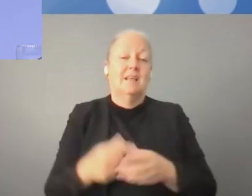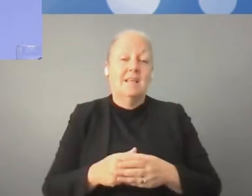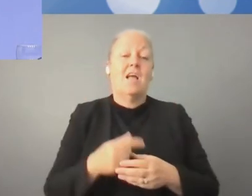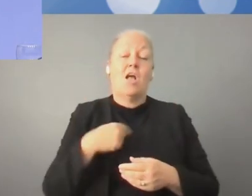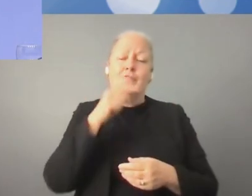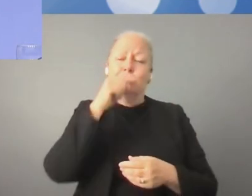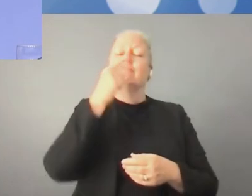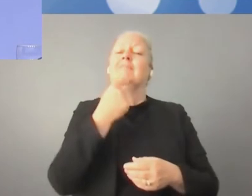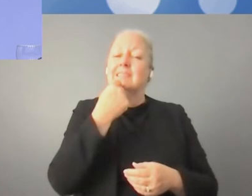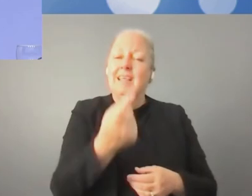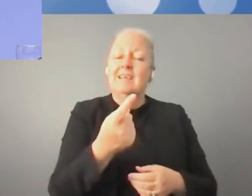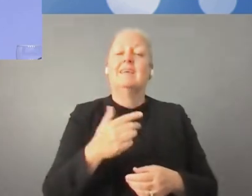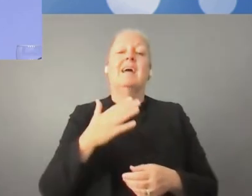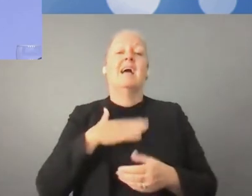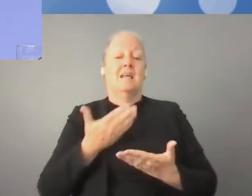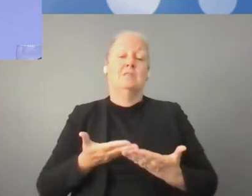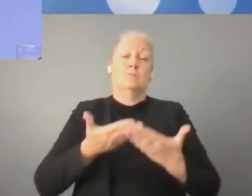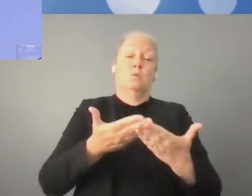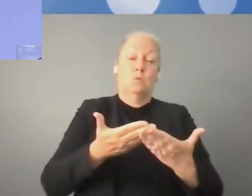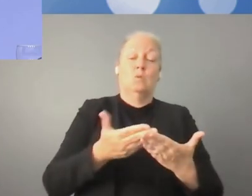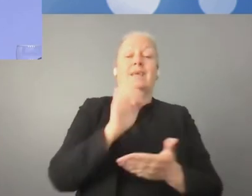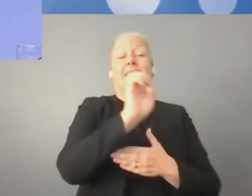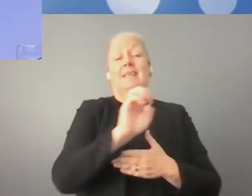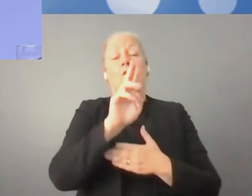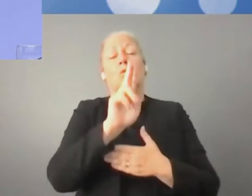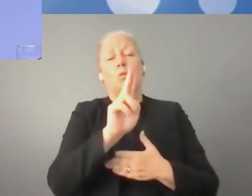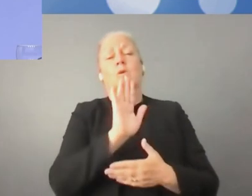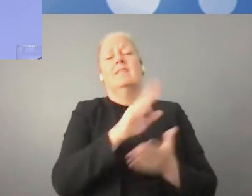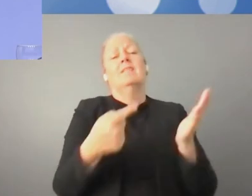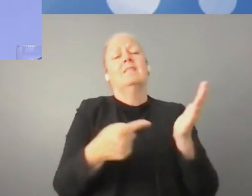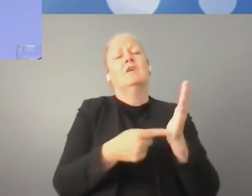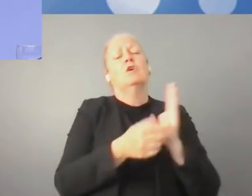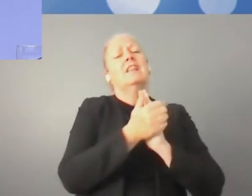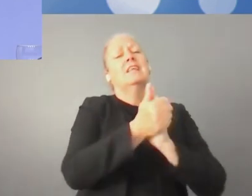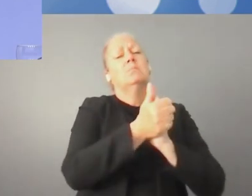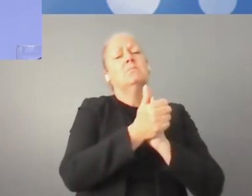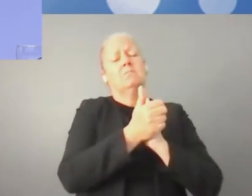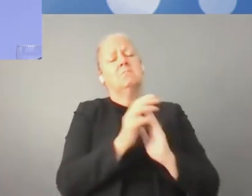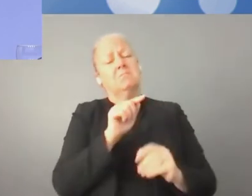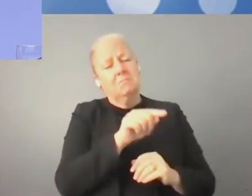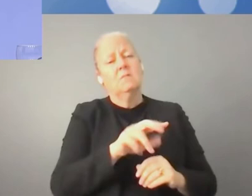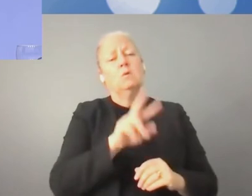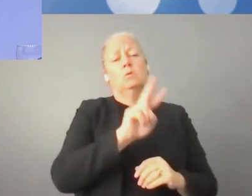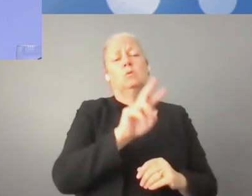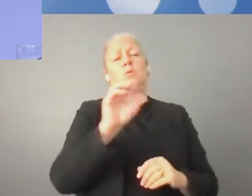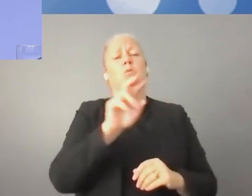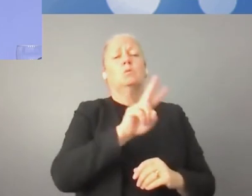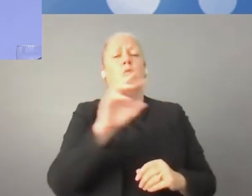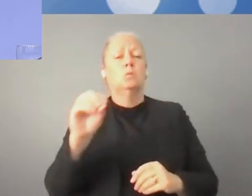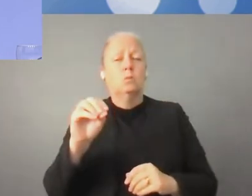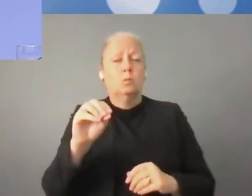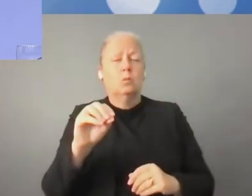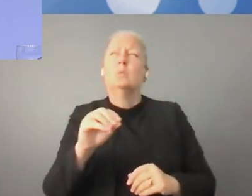support matters for eu's technological leadership in 2020 alone out of